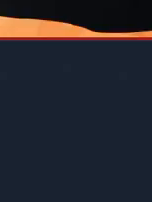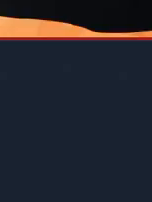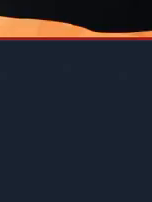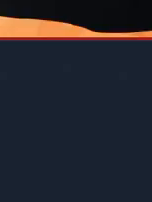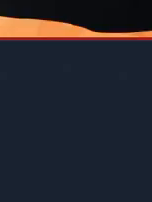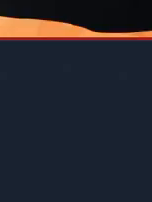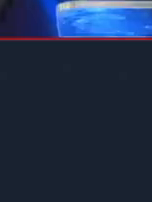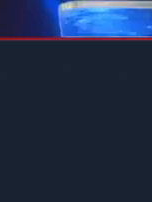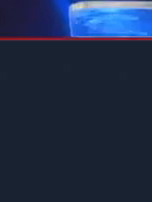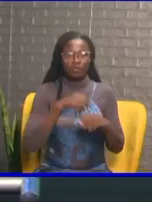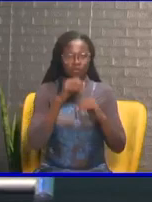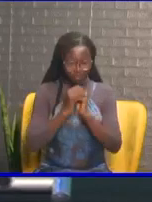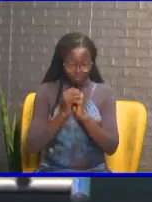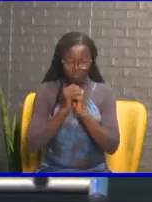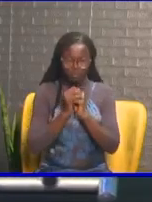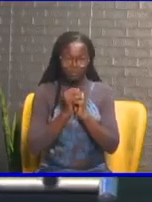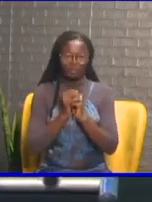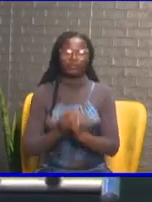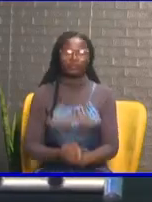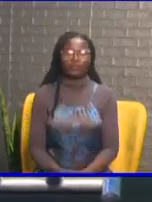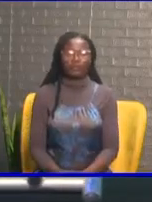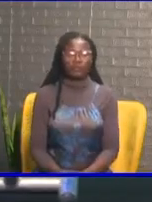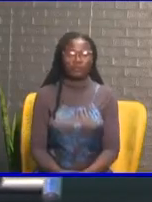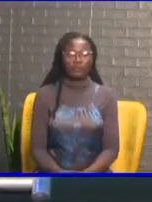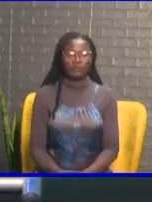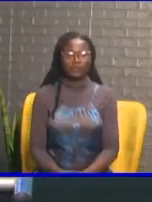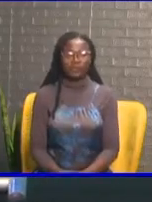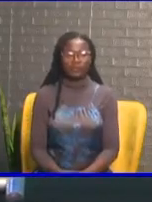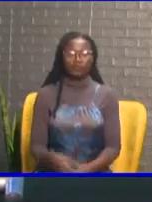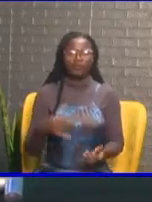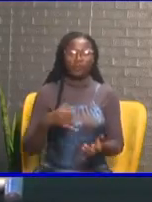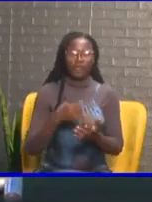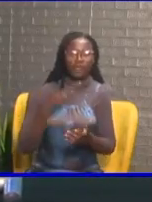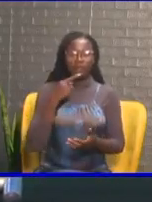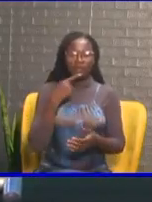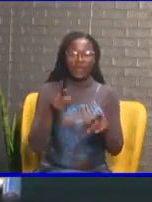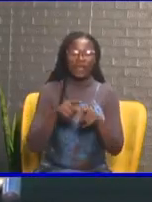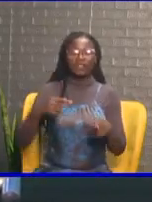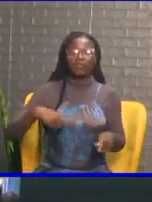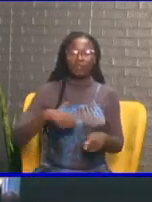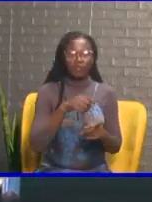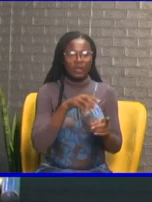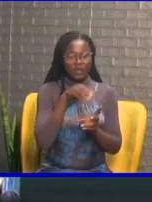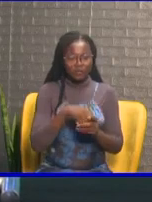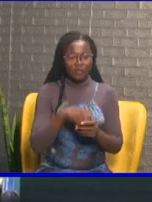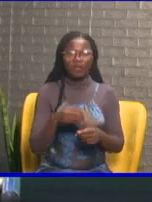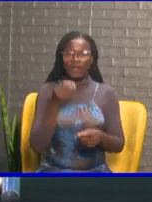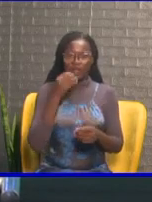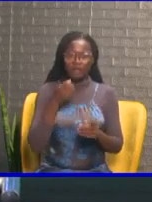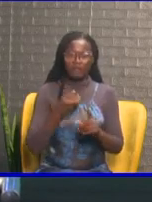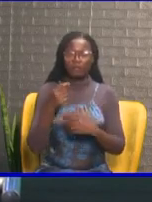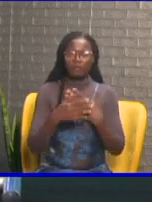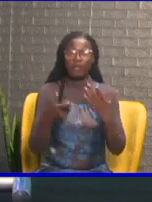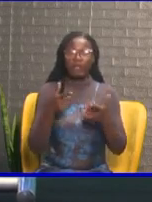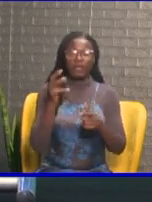were worshiping, I wrote it down, God told me, said, listen. He said, as they partake of my blood, let them know